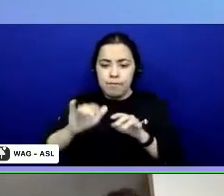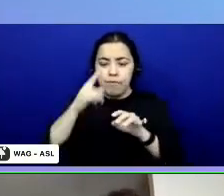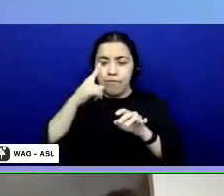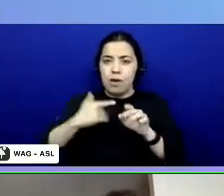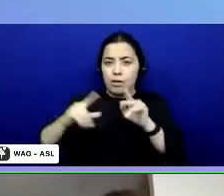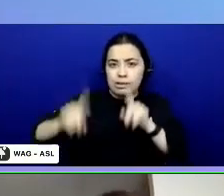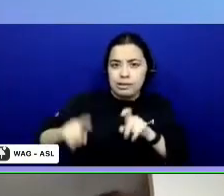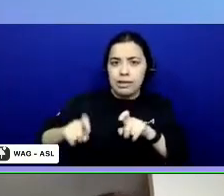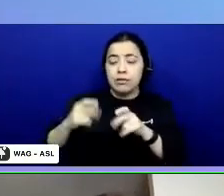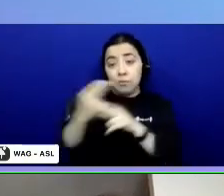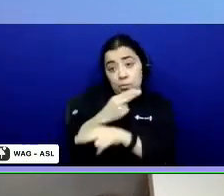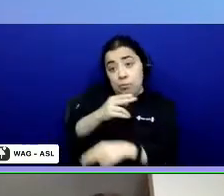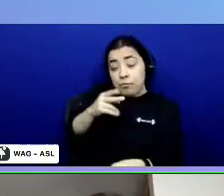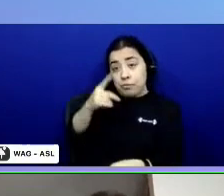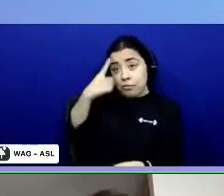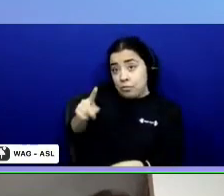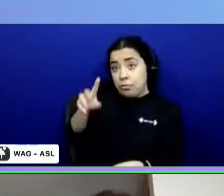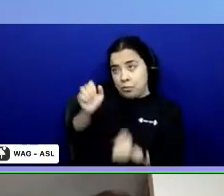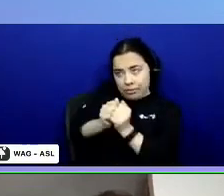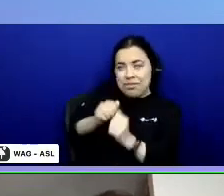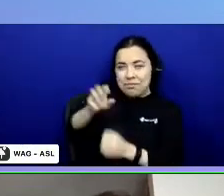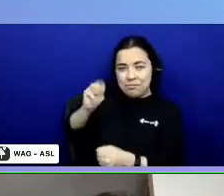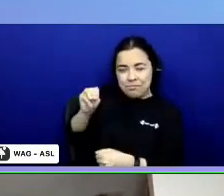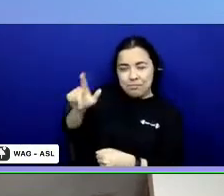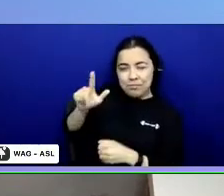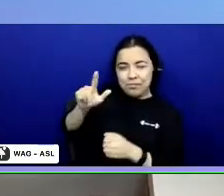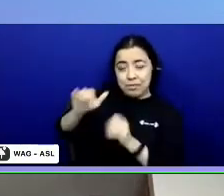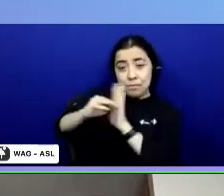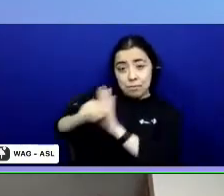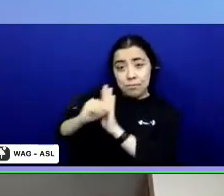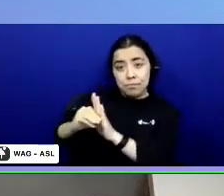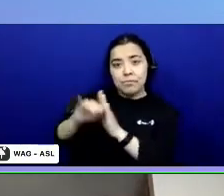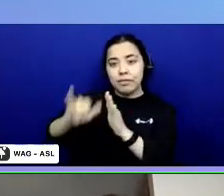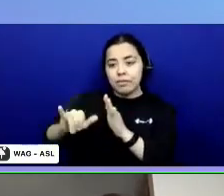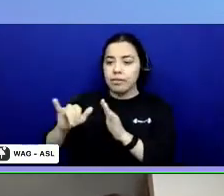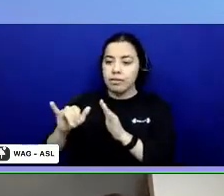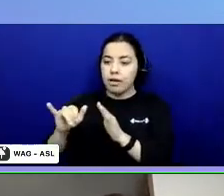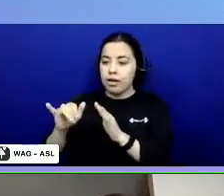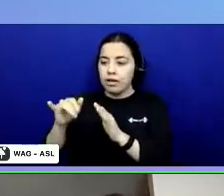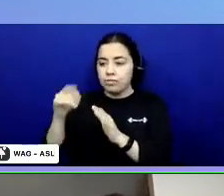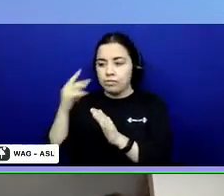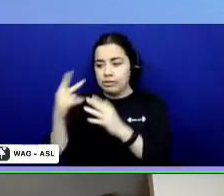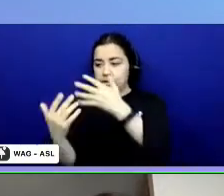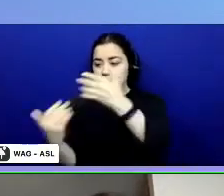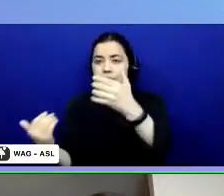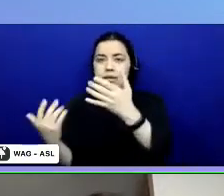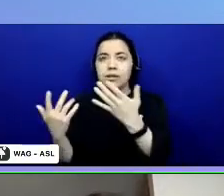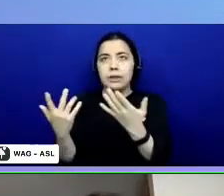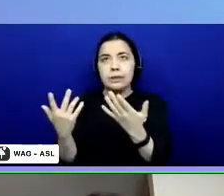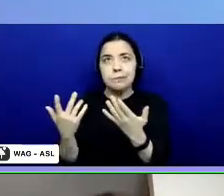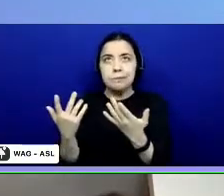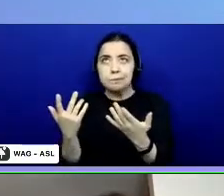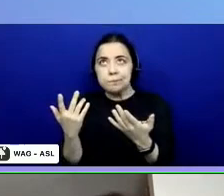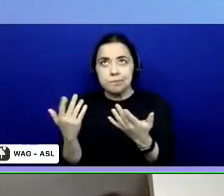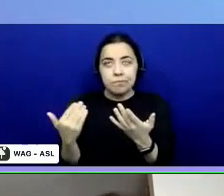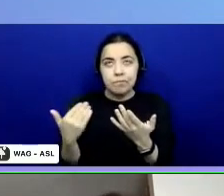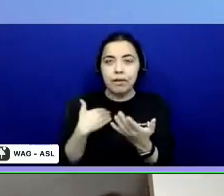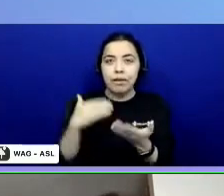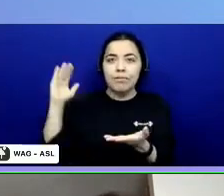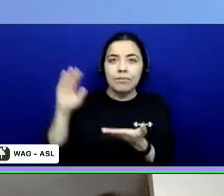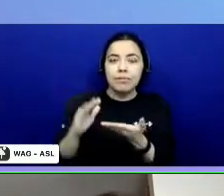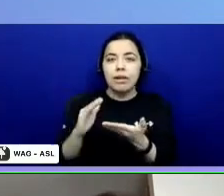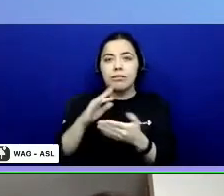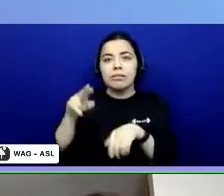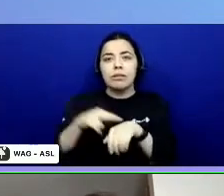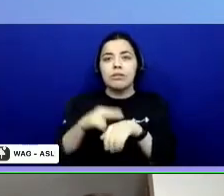power with machine learning models are designed to account for this natural error tolerance that we have